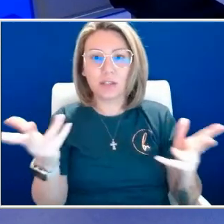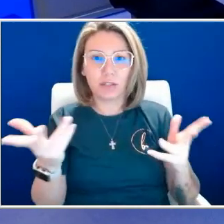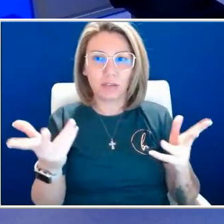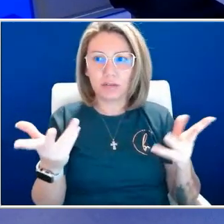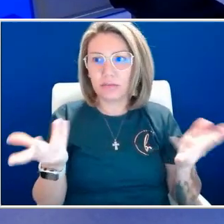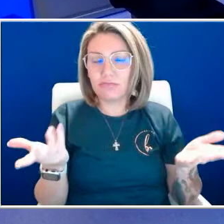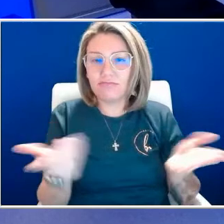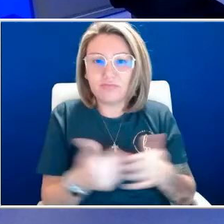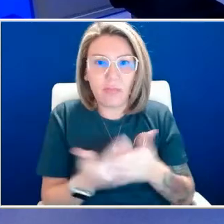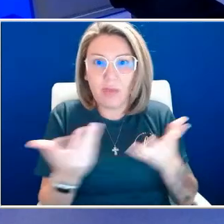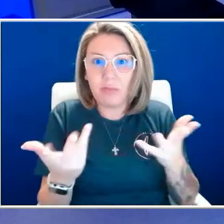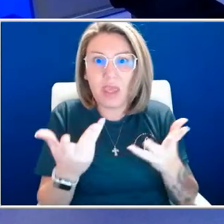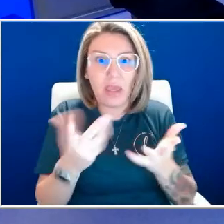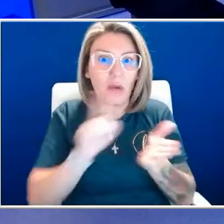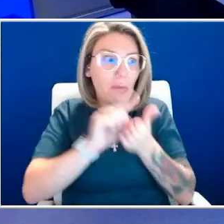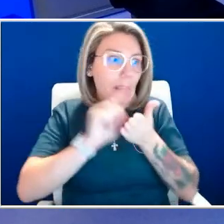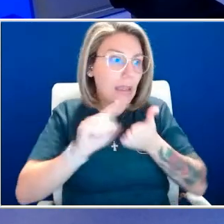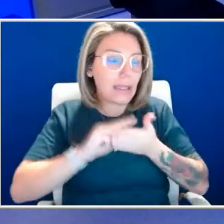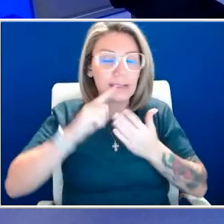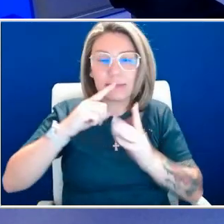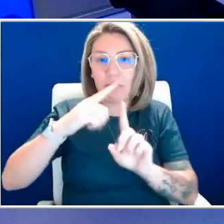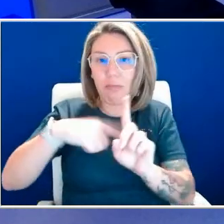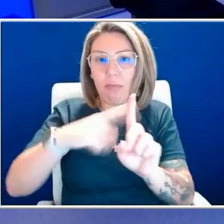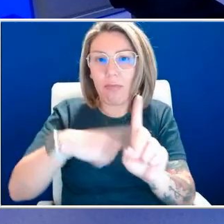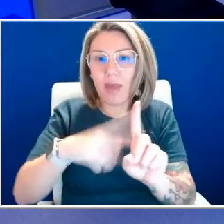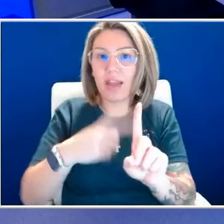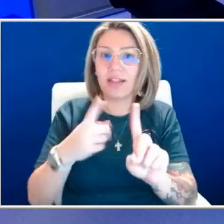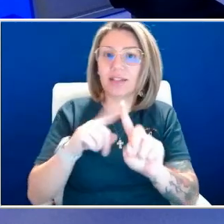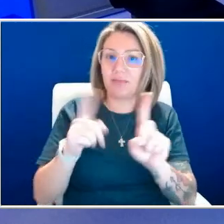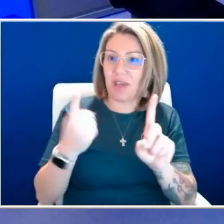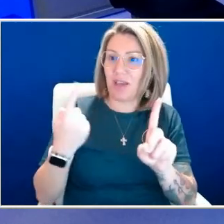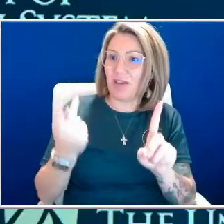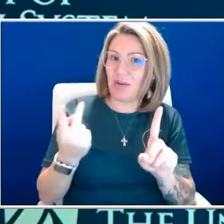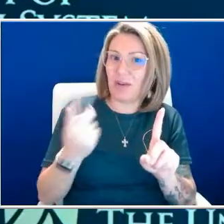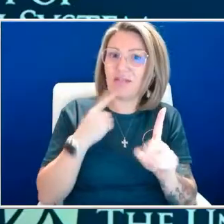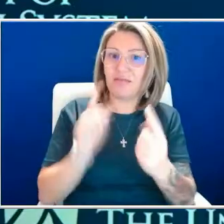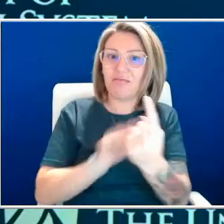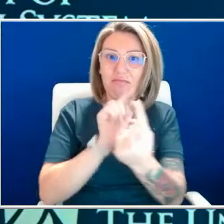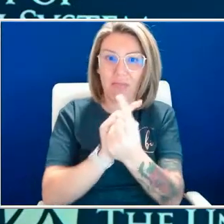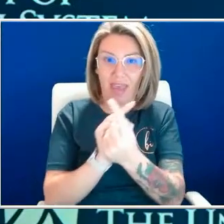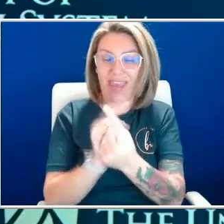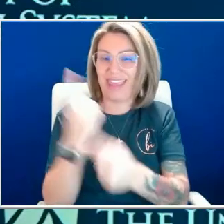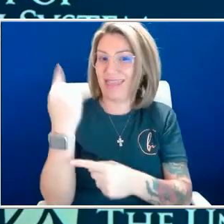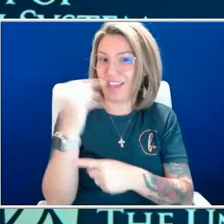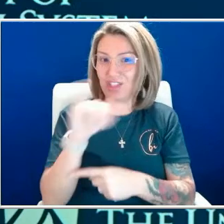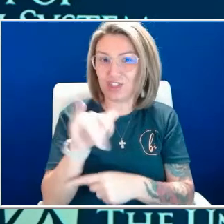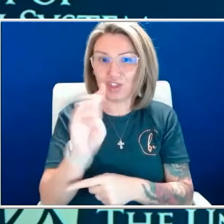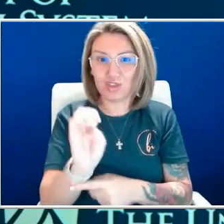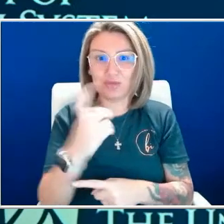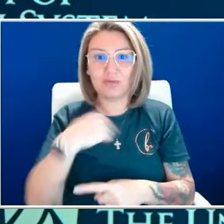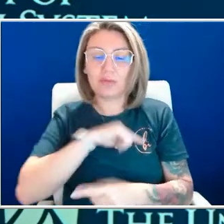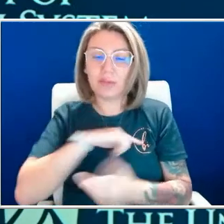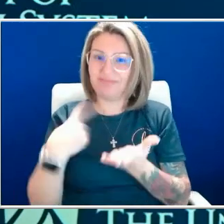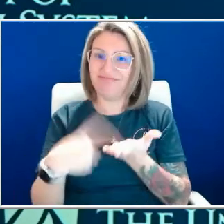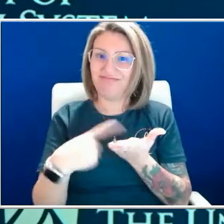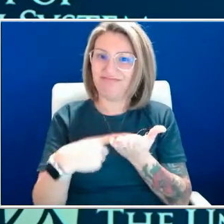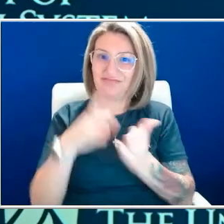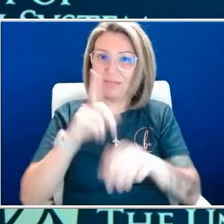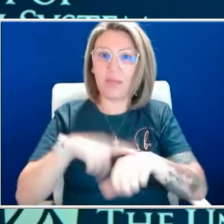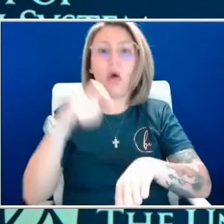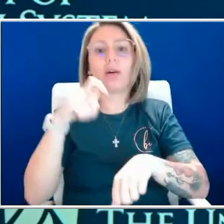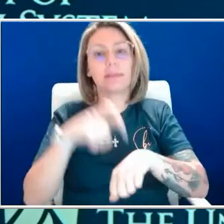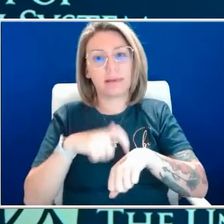months, maybe. Agreed. So. But me and Jack have been through this I met her last June, so we've been talking about this for a long time, and